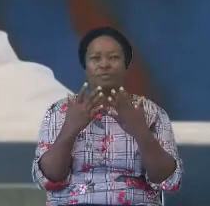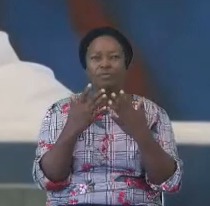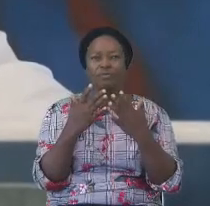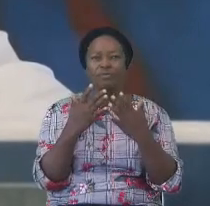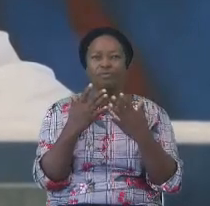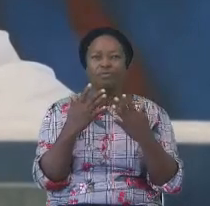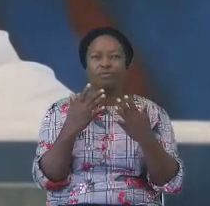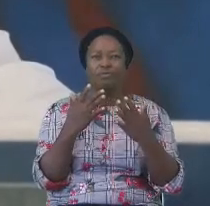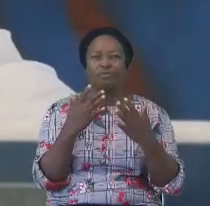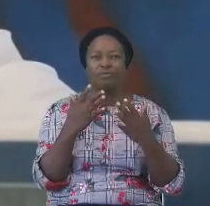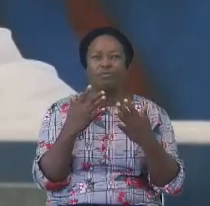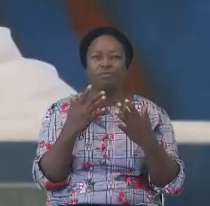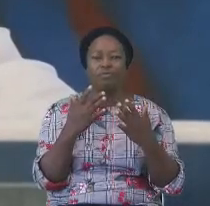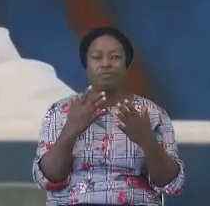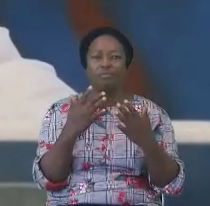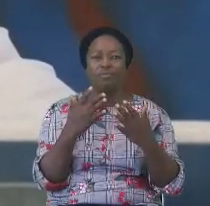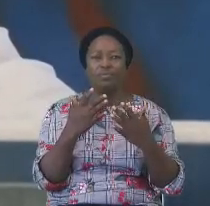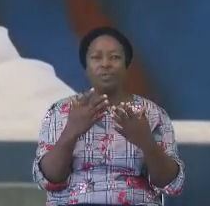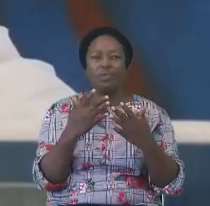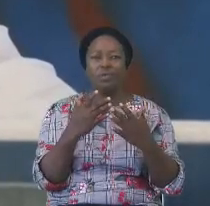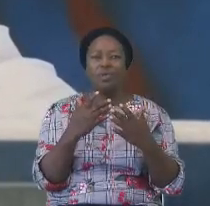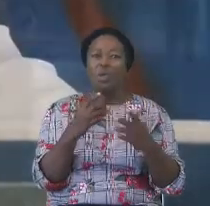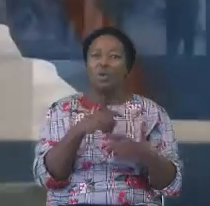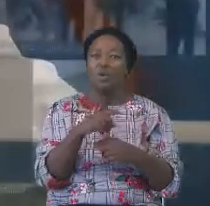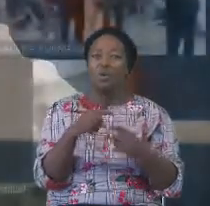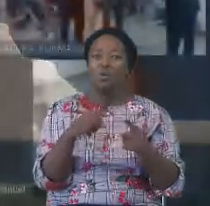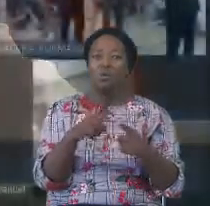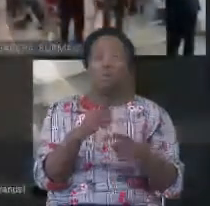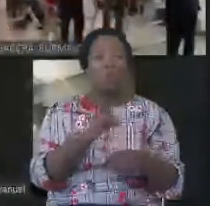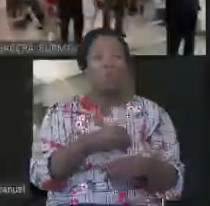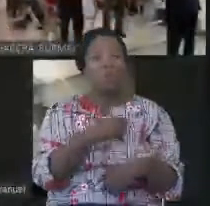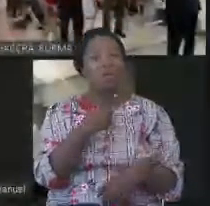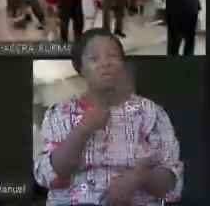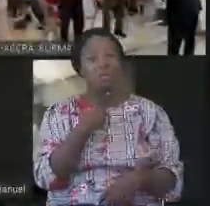Solace for the sorrowful.